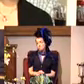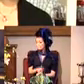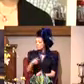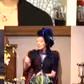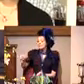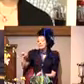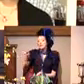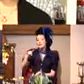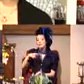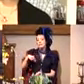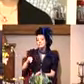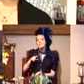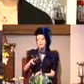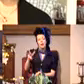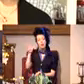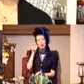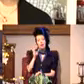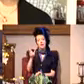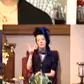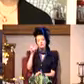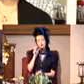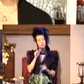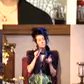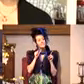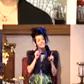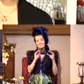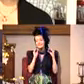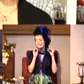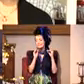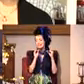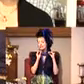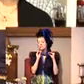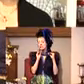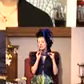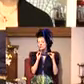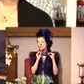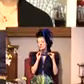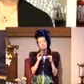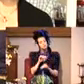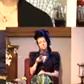They listened to the teachings that they